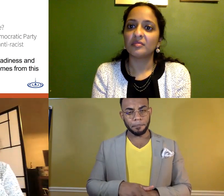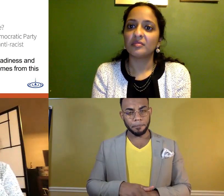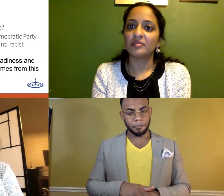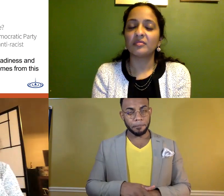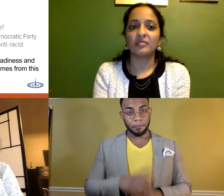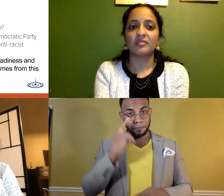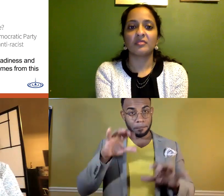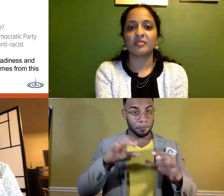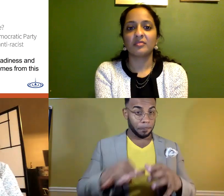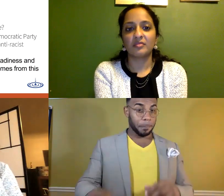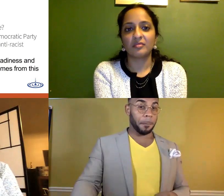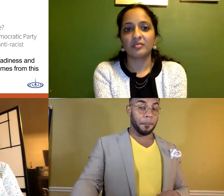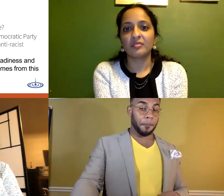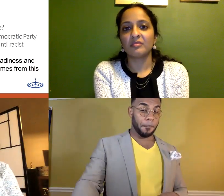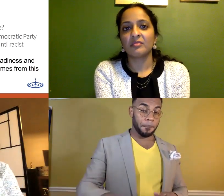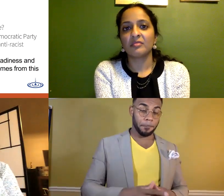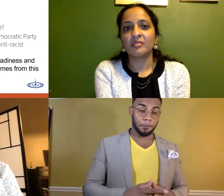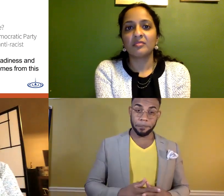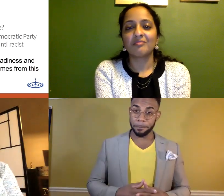for the party?